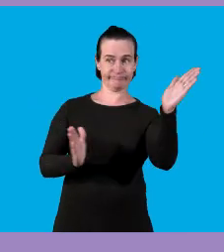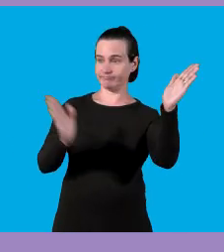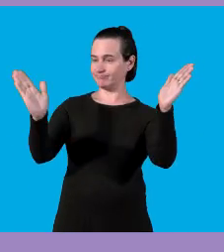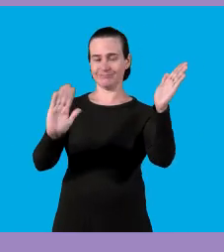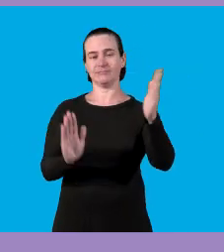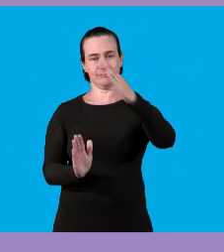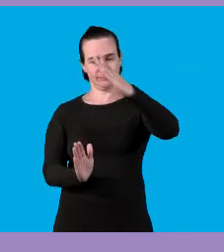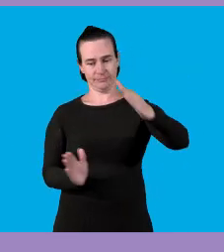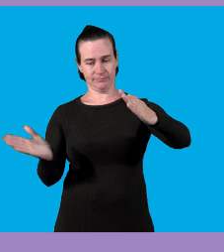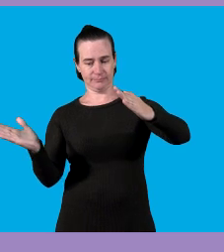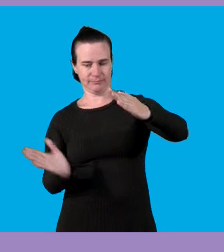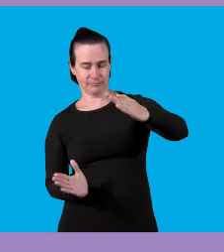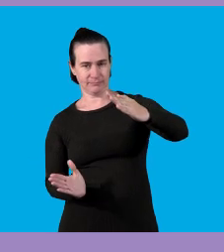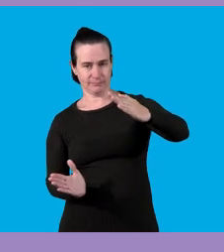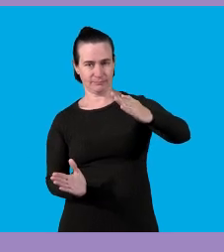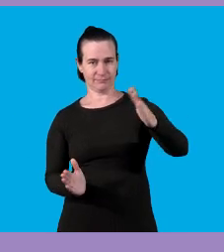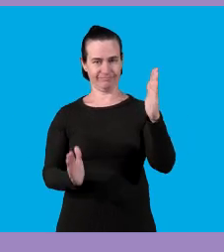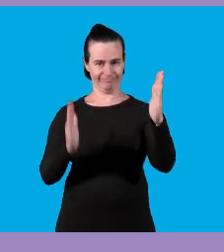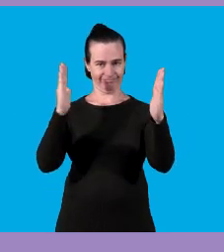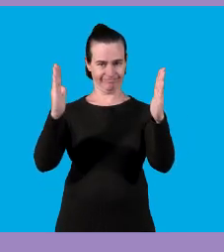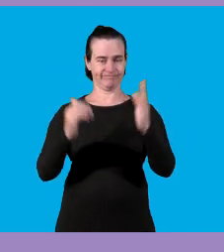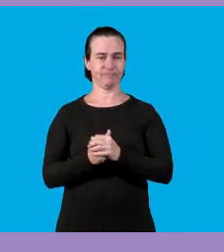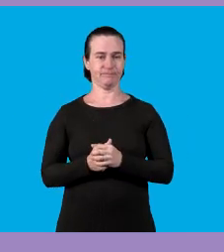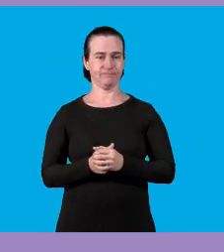therefore, alternate angles